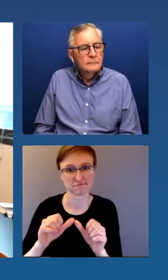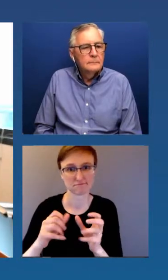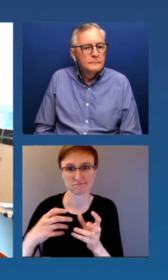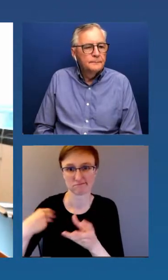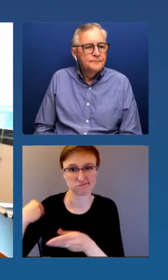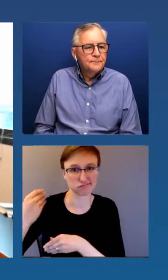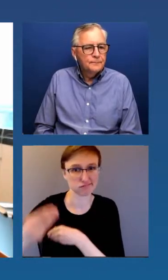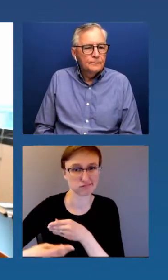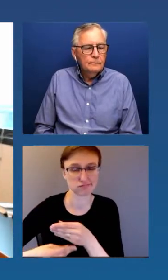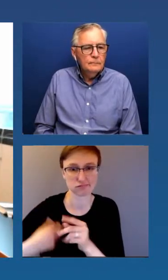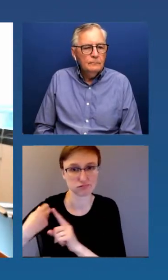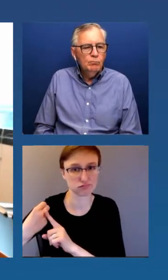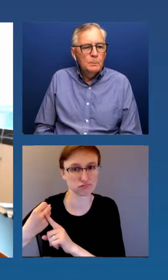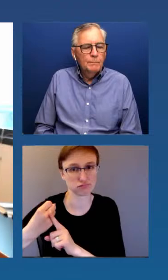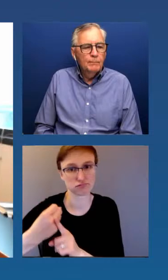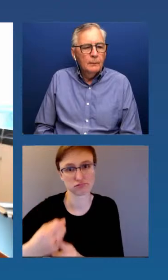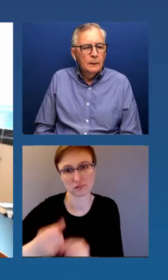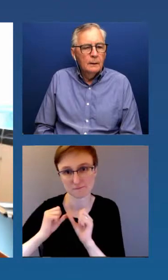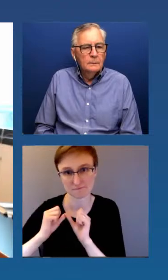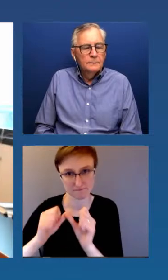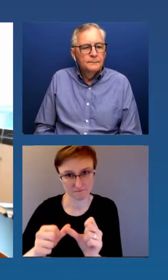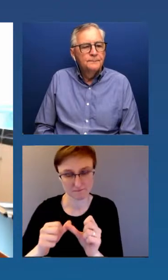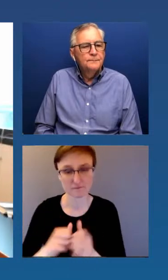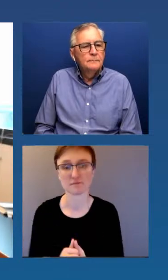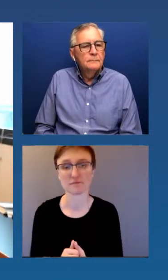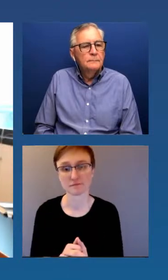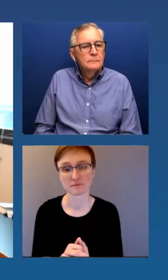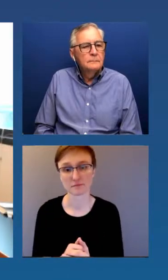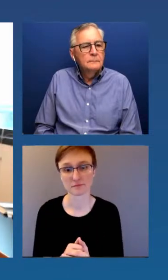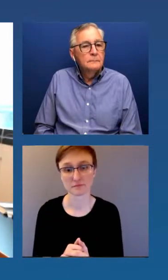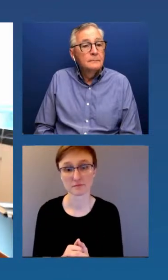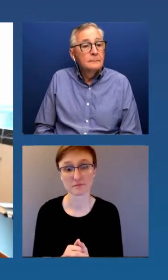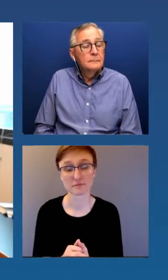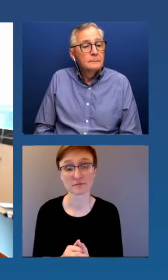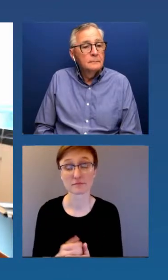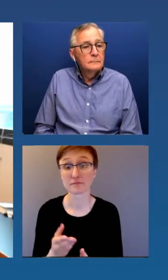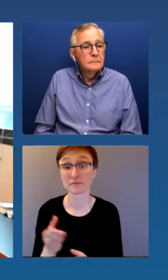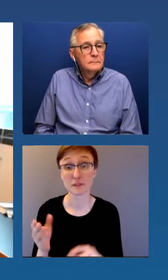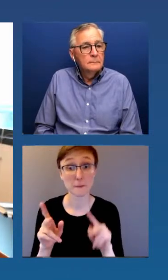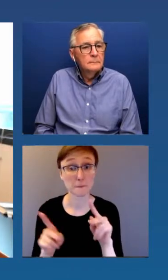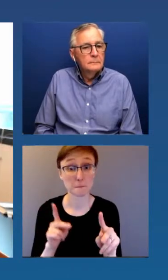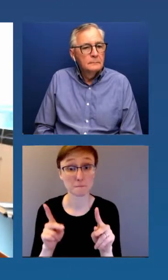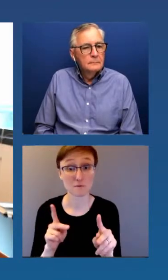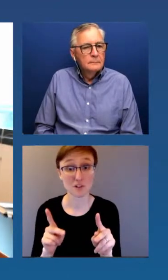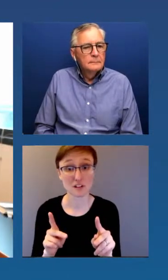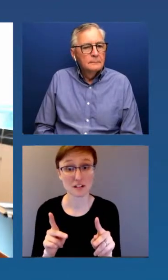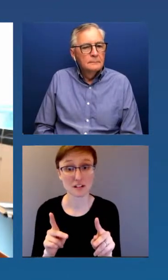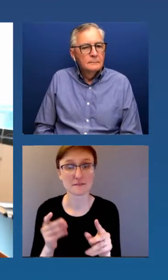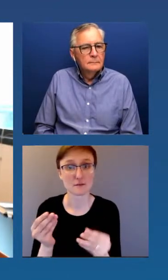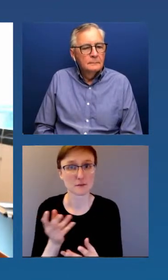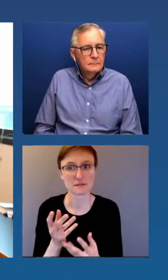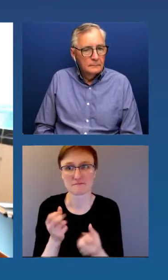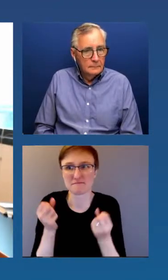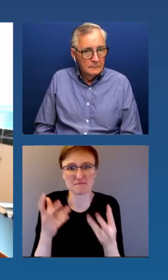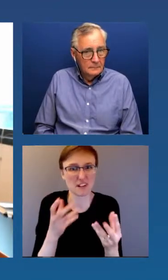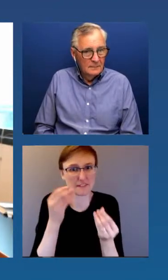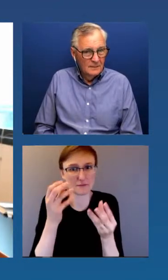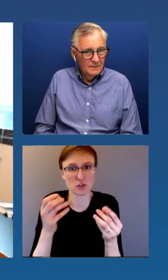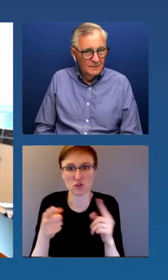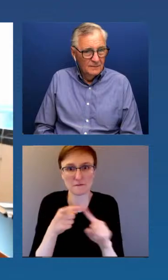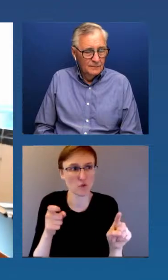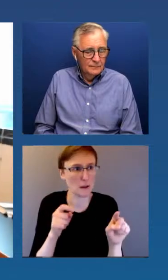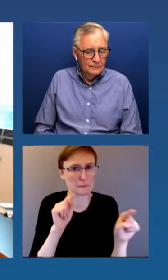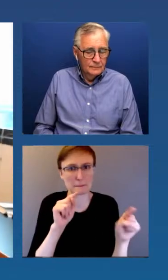from people on the front line that they're not really sure about all the information. It's coming from everywhere. It's coming